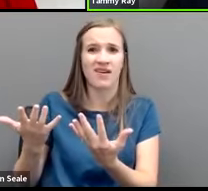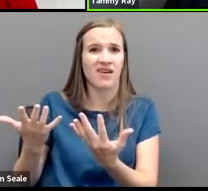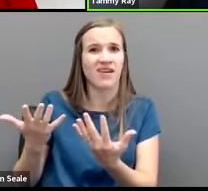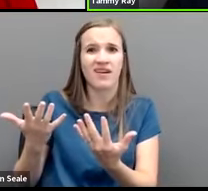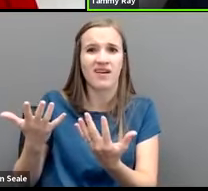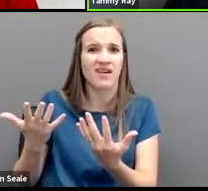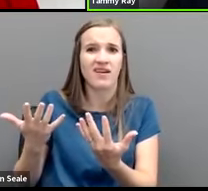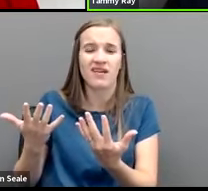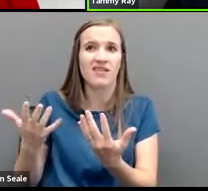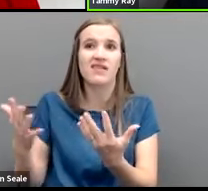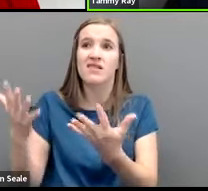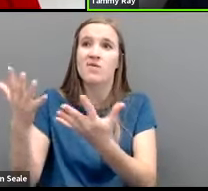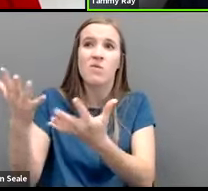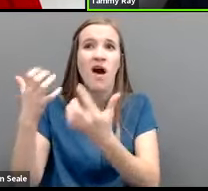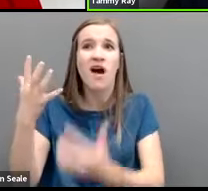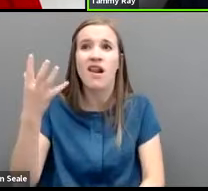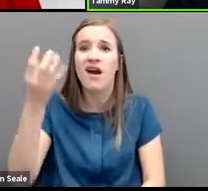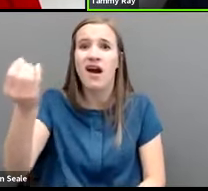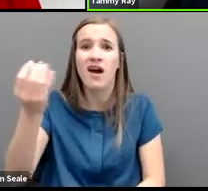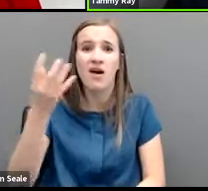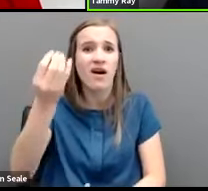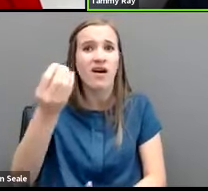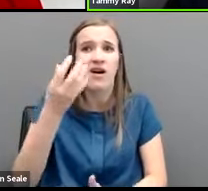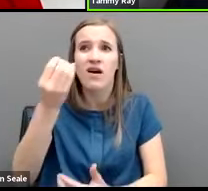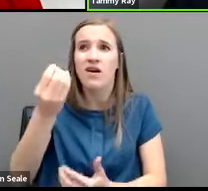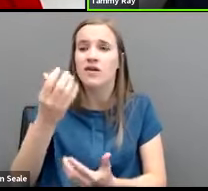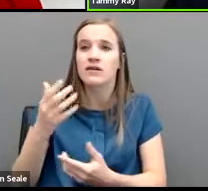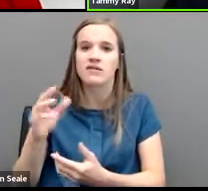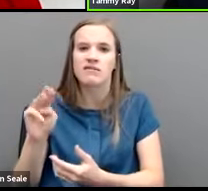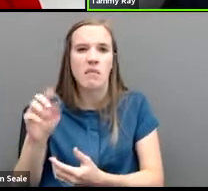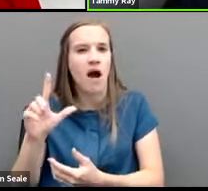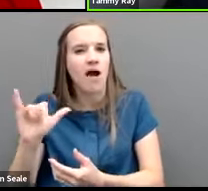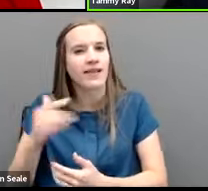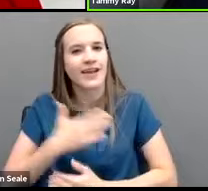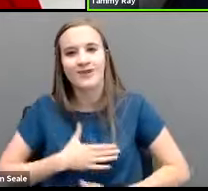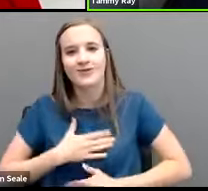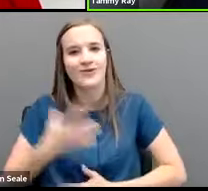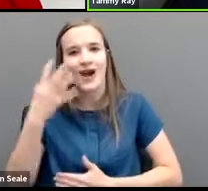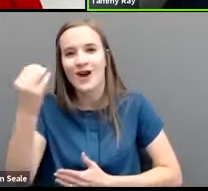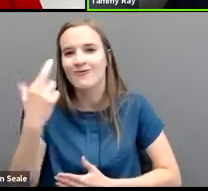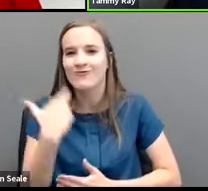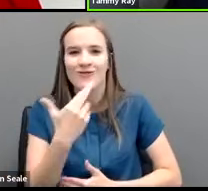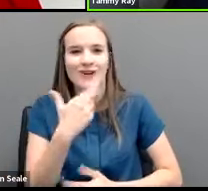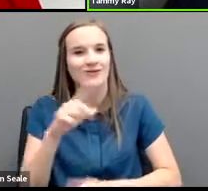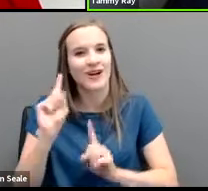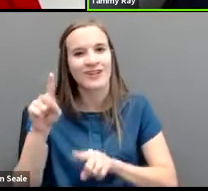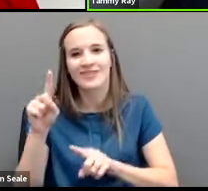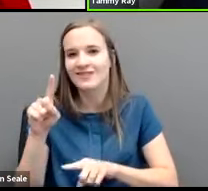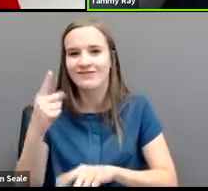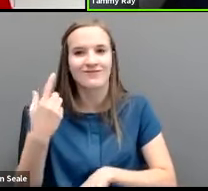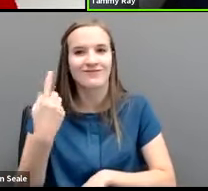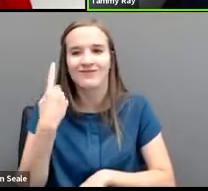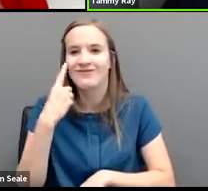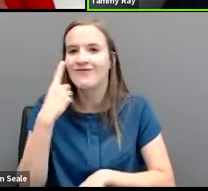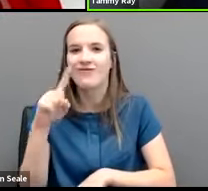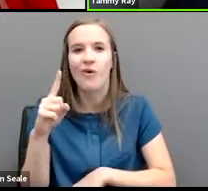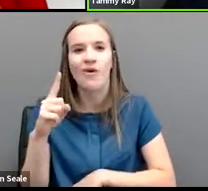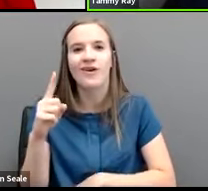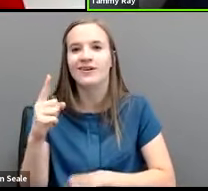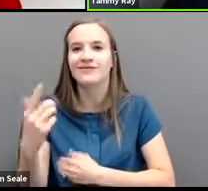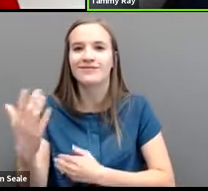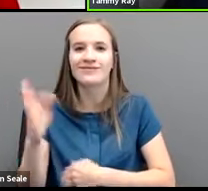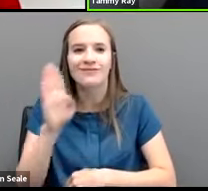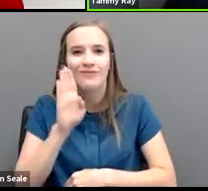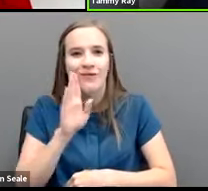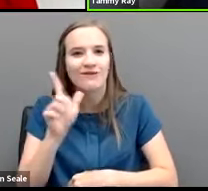with Molly. And she was very social and loved to go to breakfast, lunch, and dinner out at restaurants. And she loved to travel,